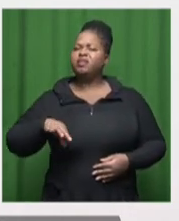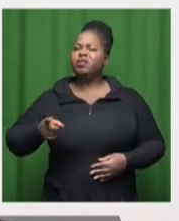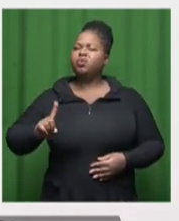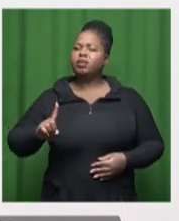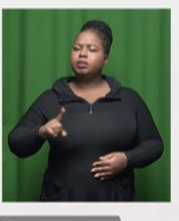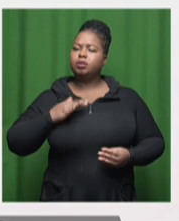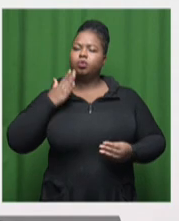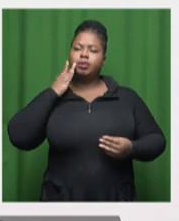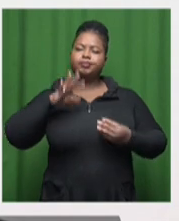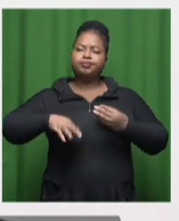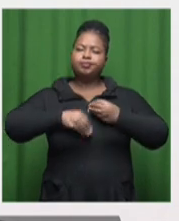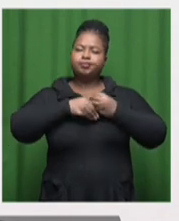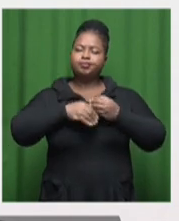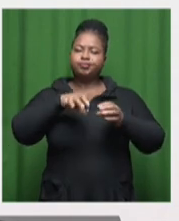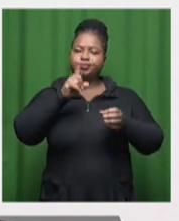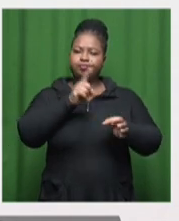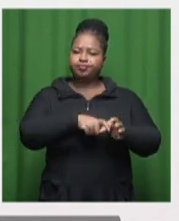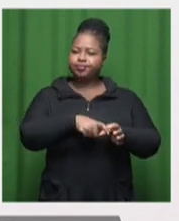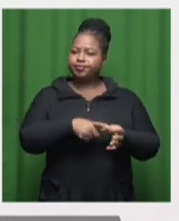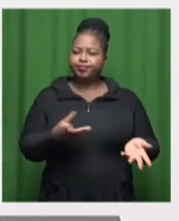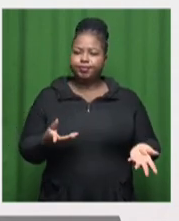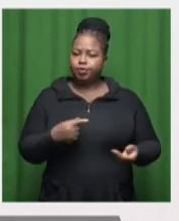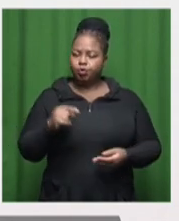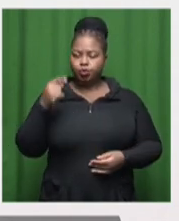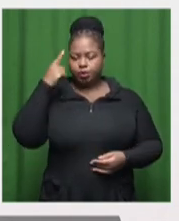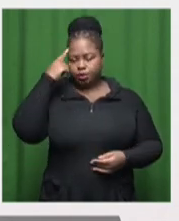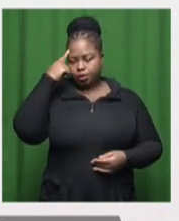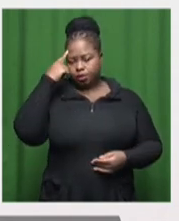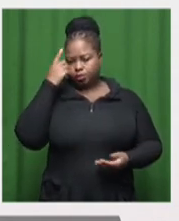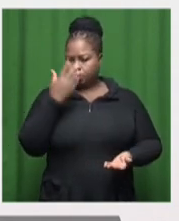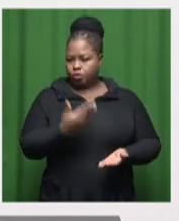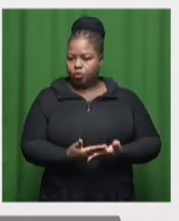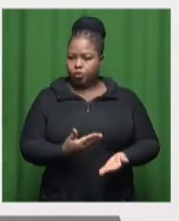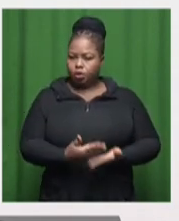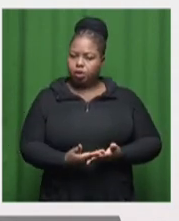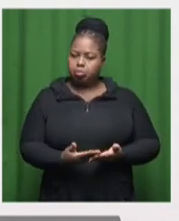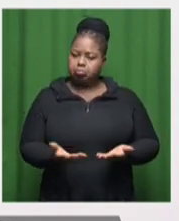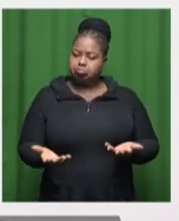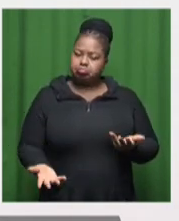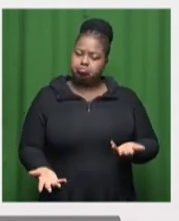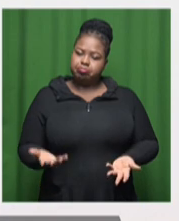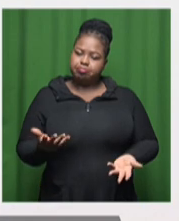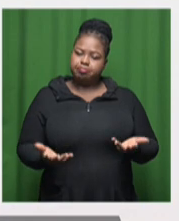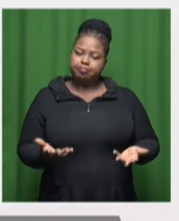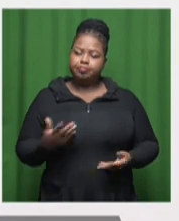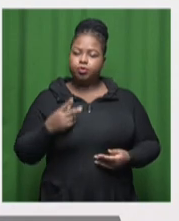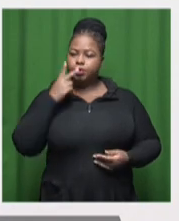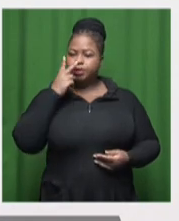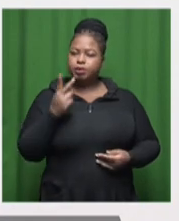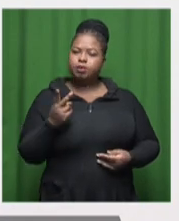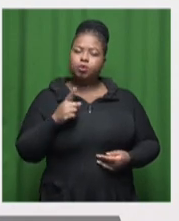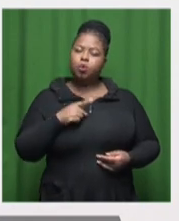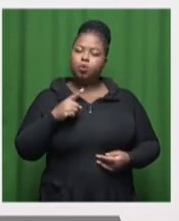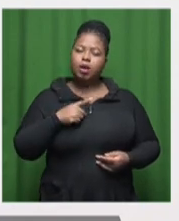coming in? Couldn't we probably be looking at what causes, you